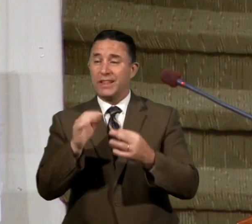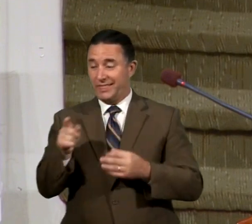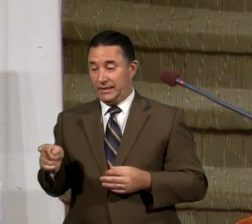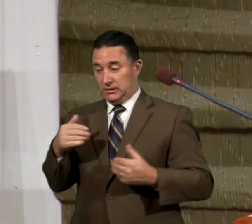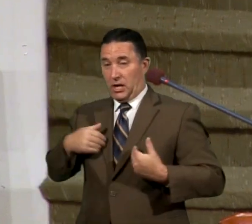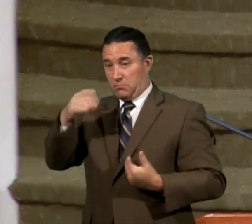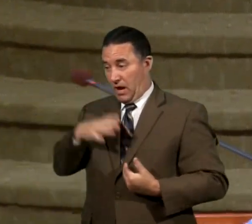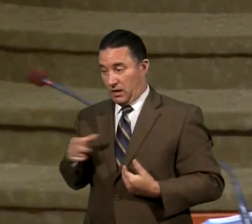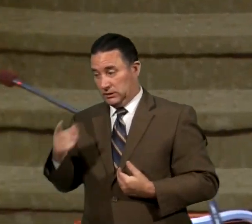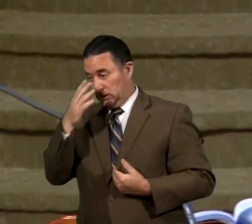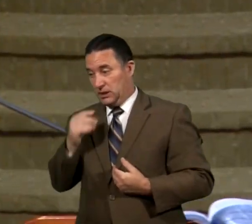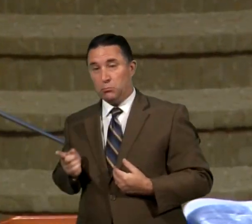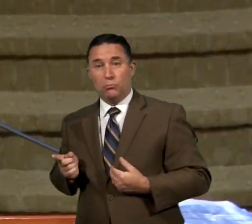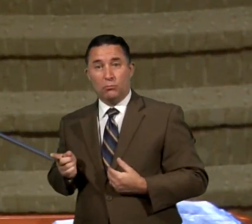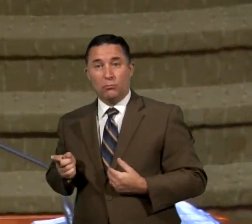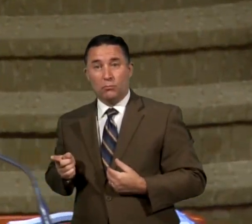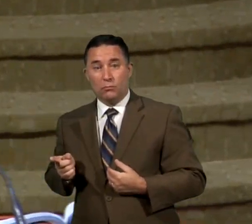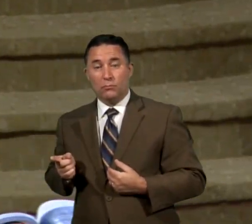young man and his sleep.